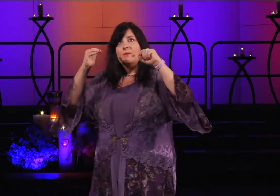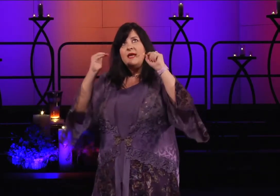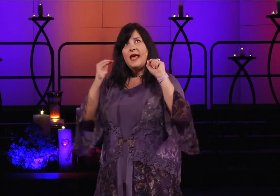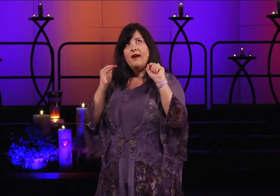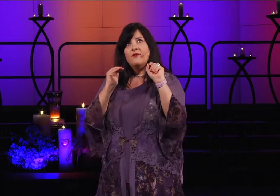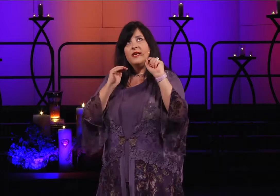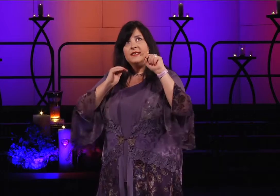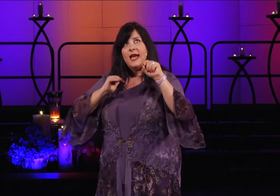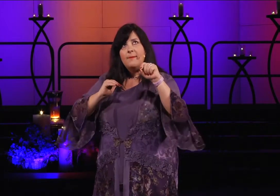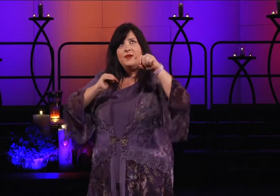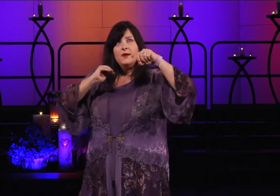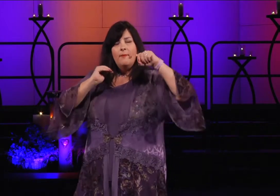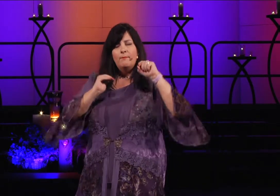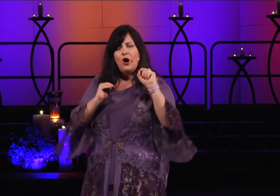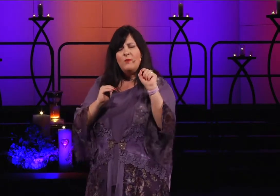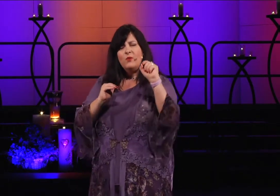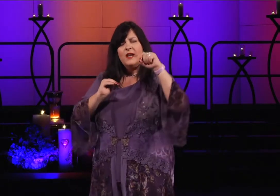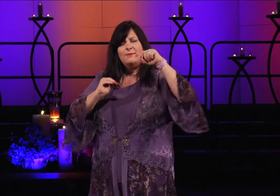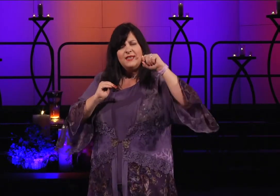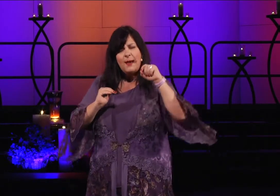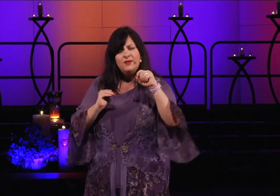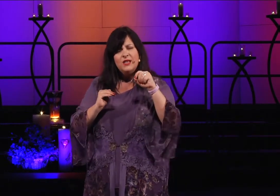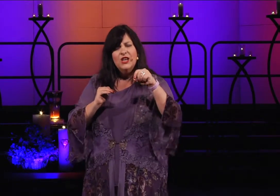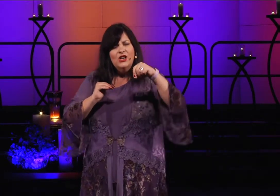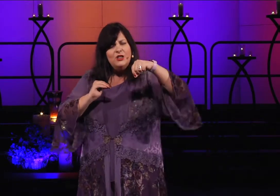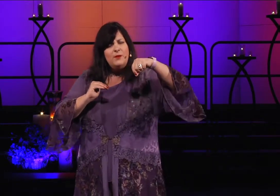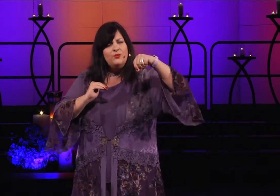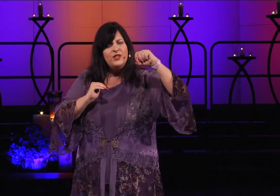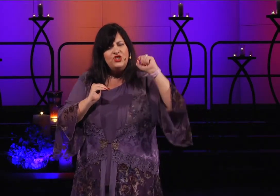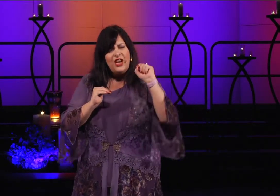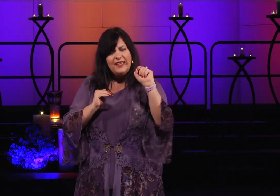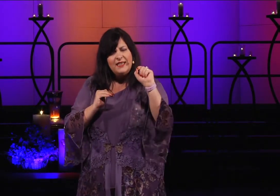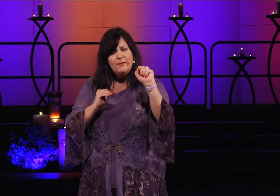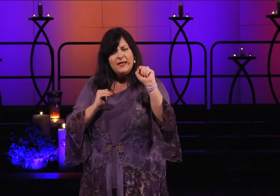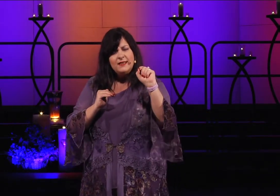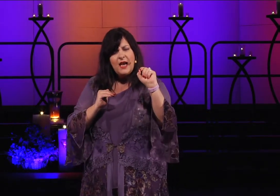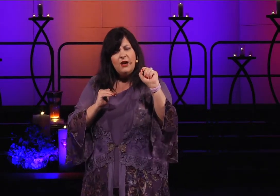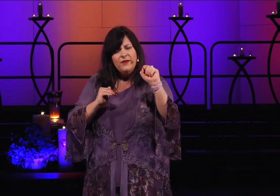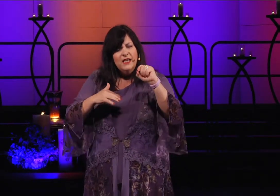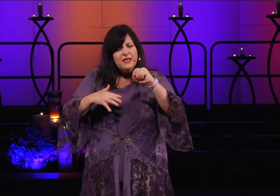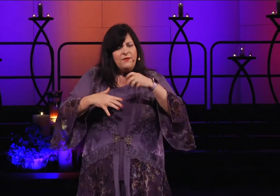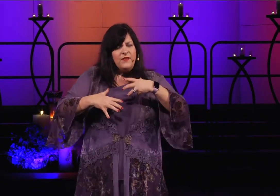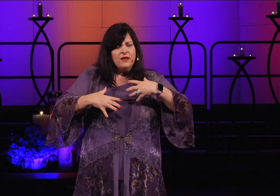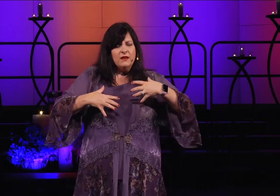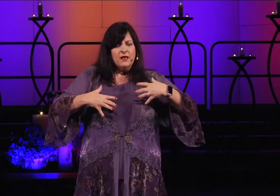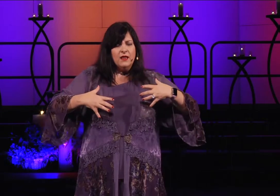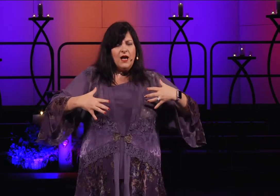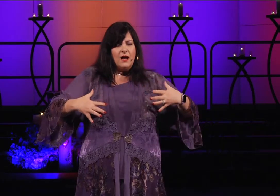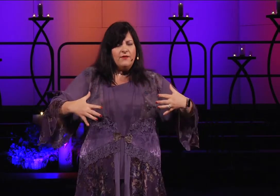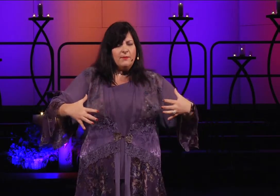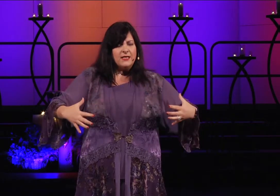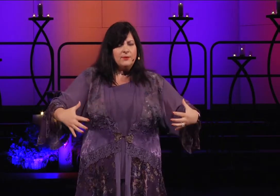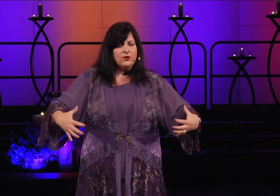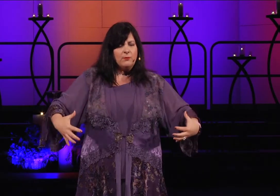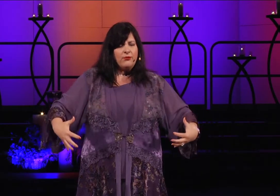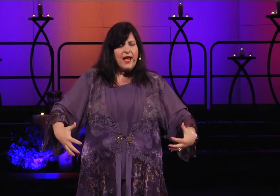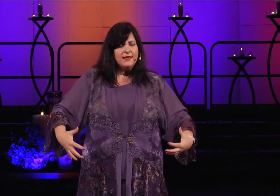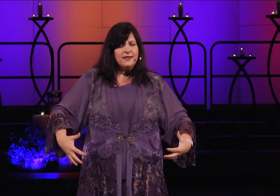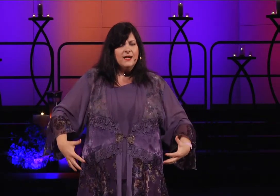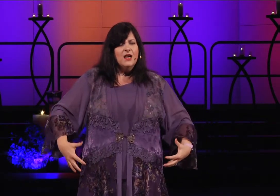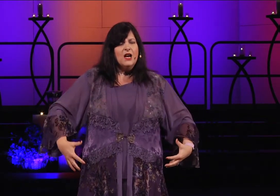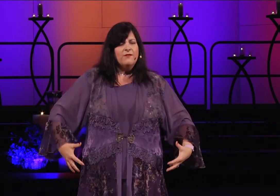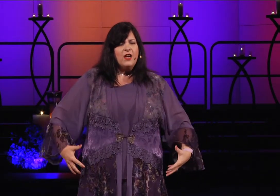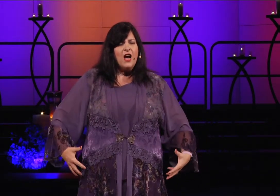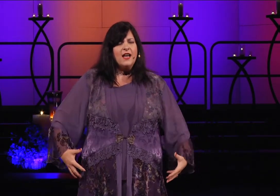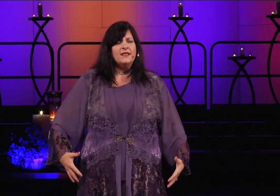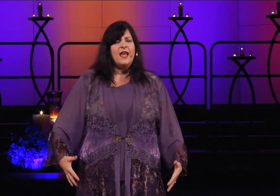been to make every attempt in the moment when I'm tempted to be rejecting myself, to feel the love in my spiritual